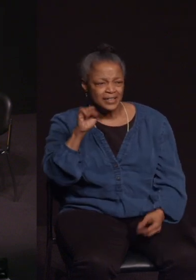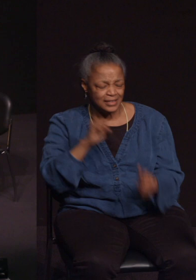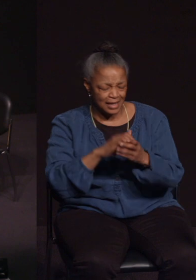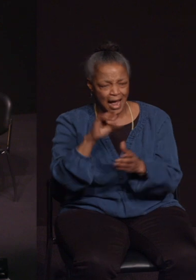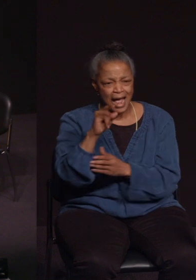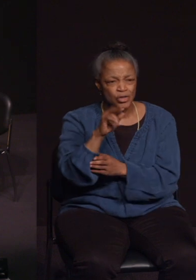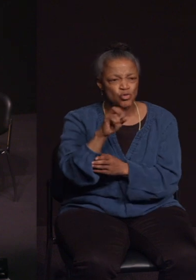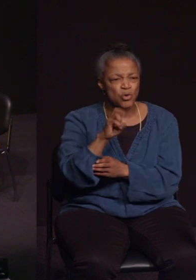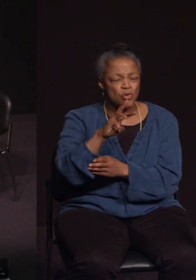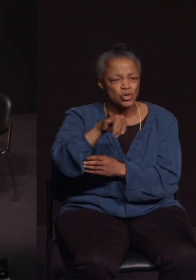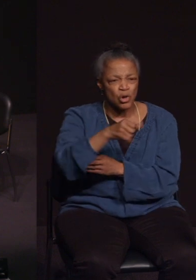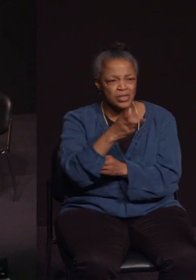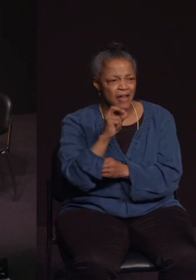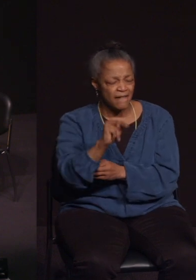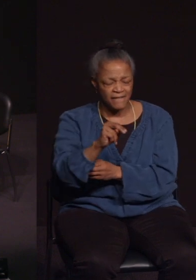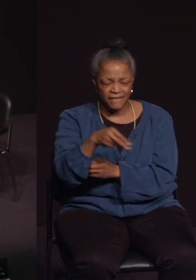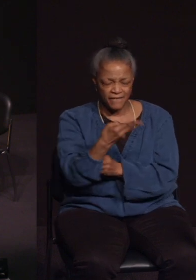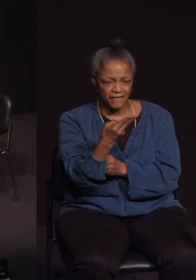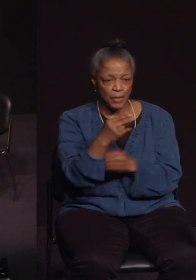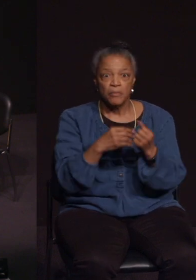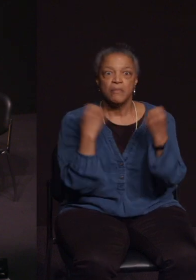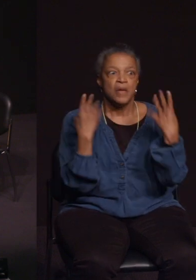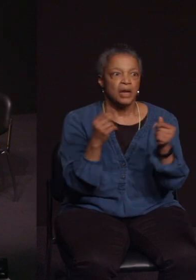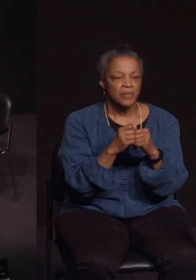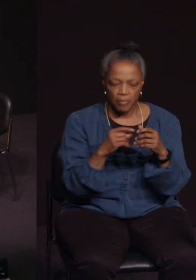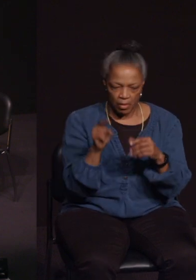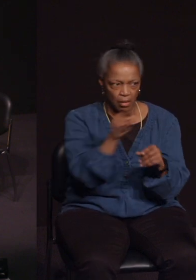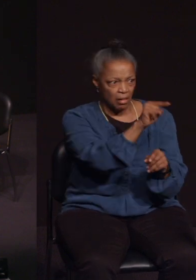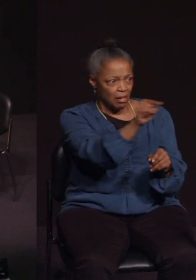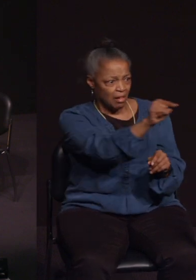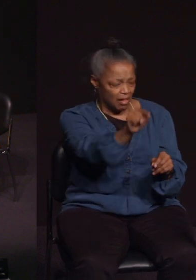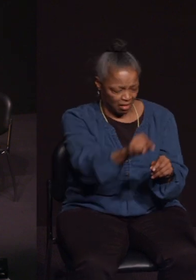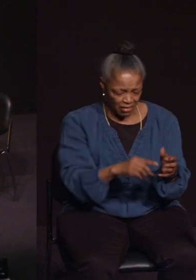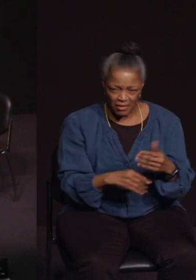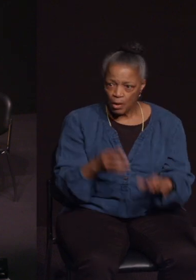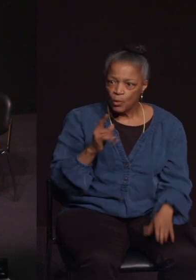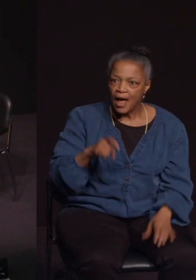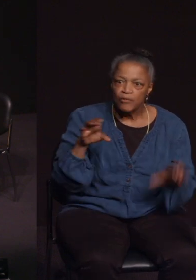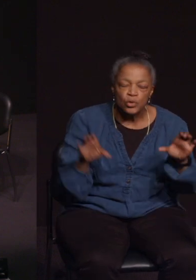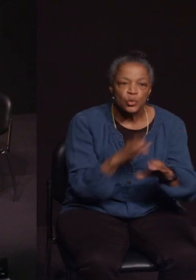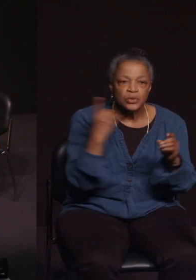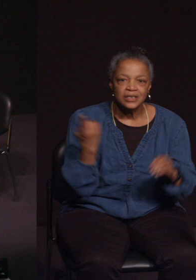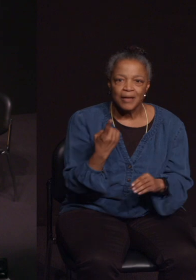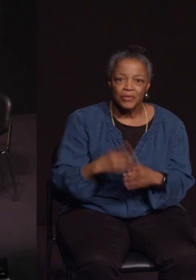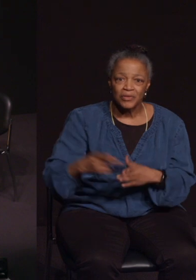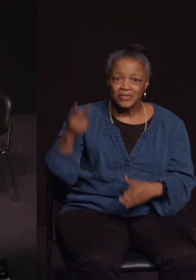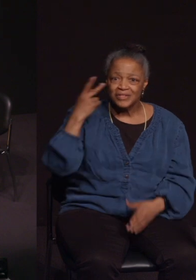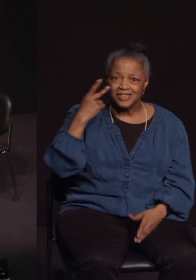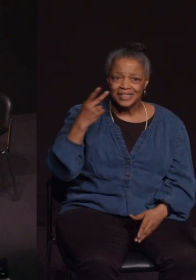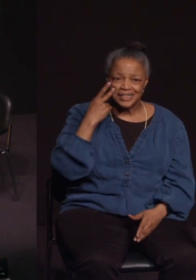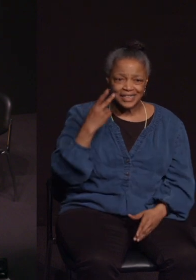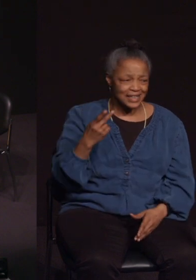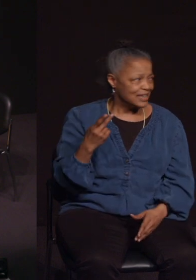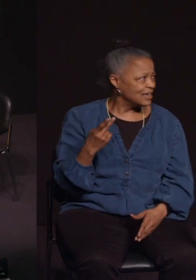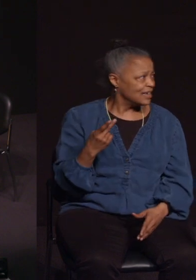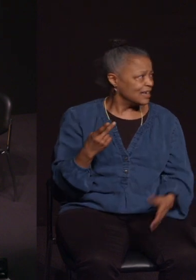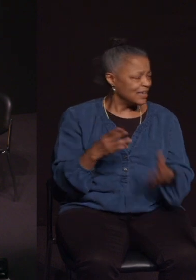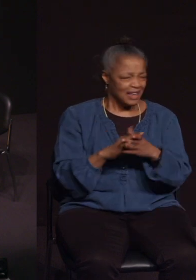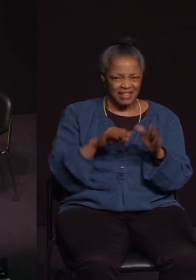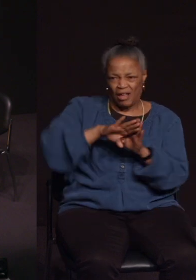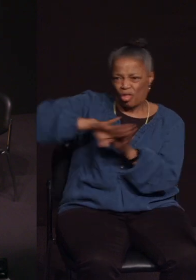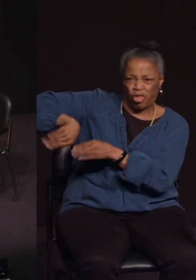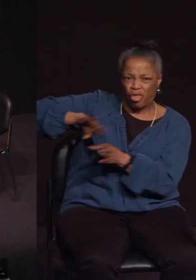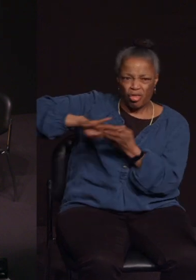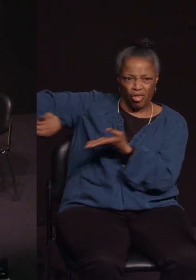Joseph. I mean, it was a bunch of them. And I was like, we got to do something. I said, you see how they've silenced you and they've pushed you to the